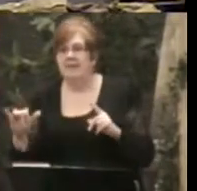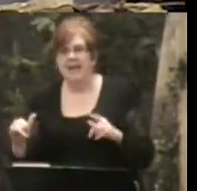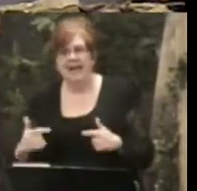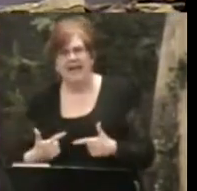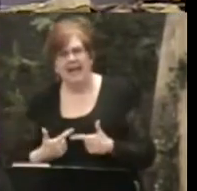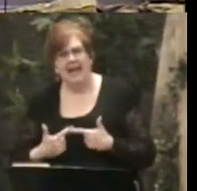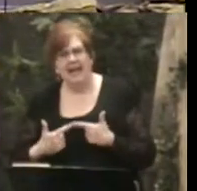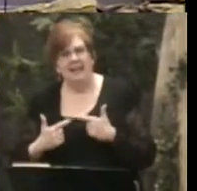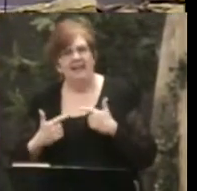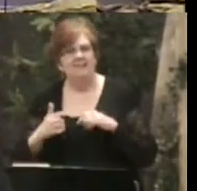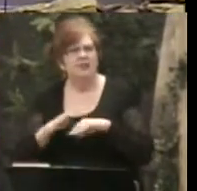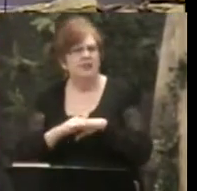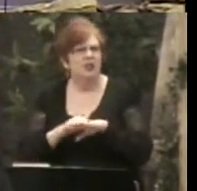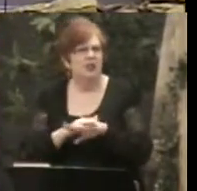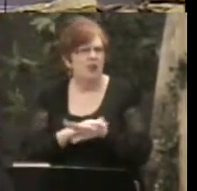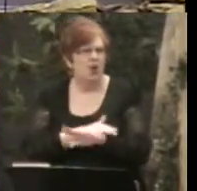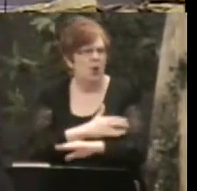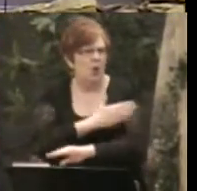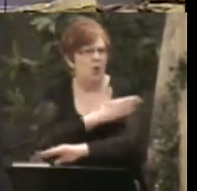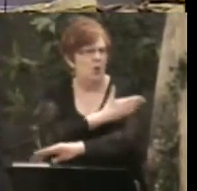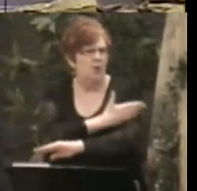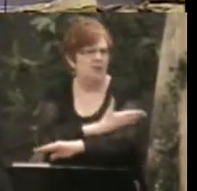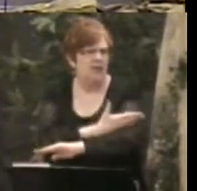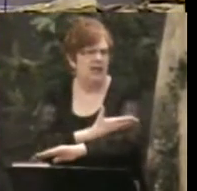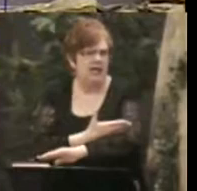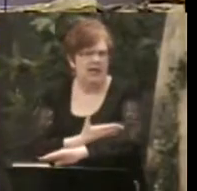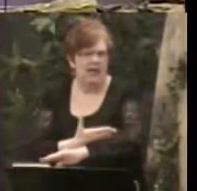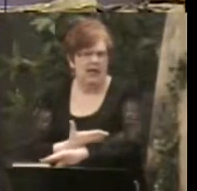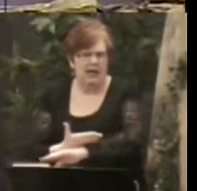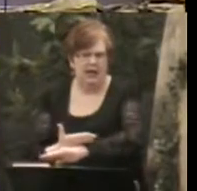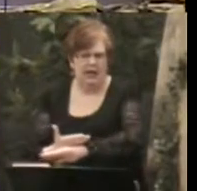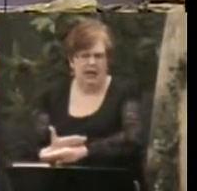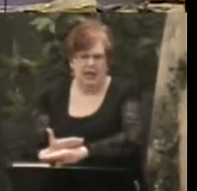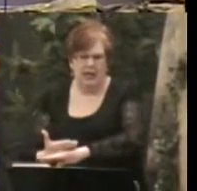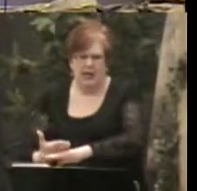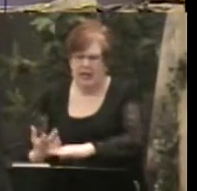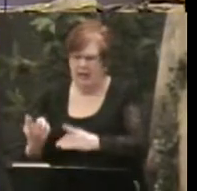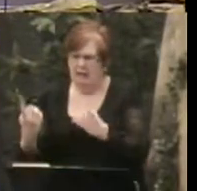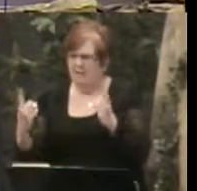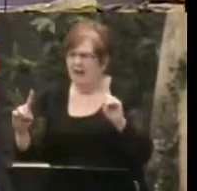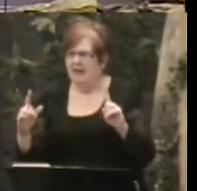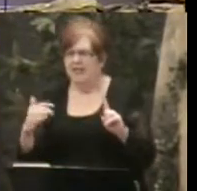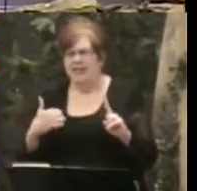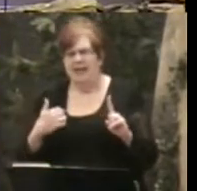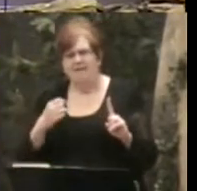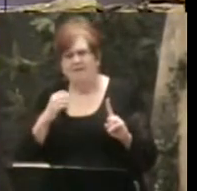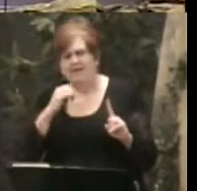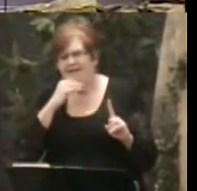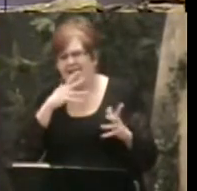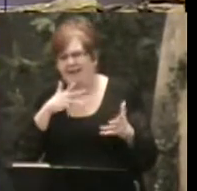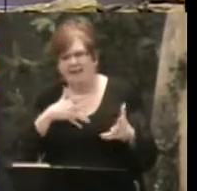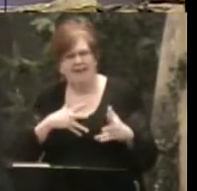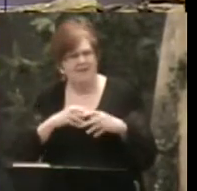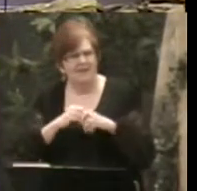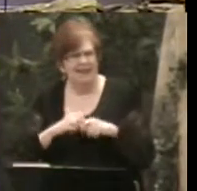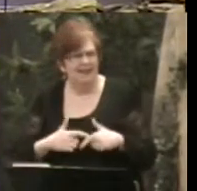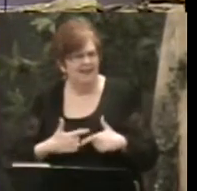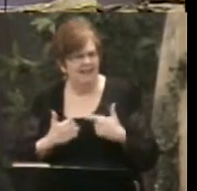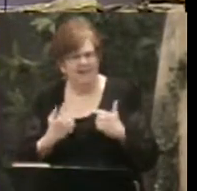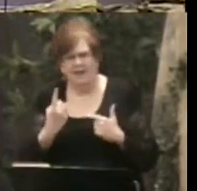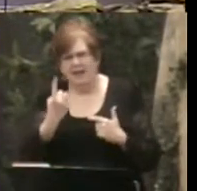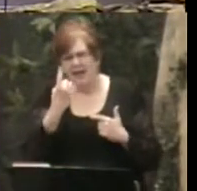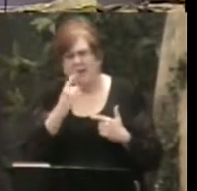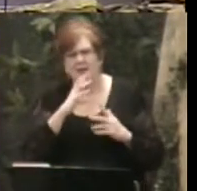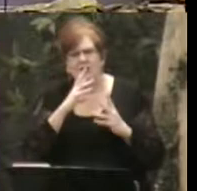on a slow decline and over so long finally get to a point where they have nothing in life. And they come and talk